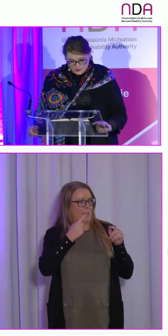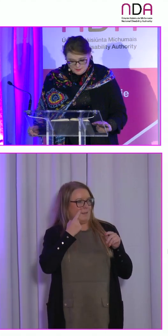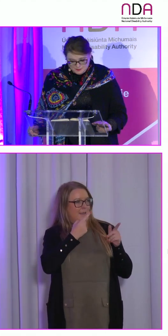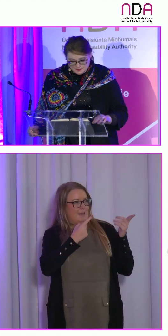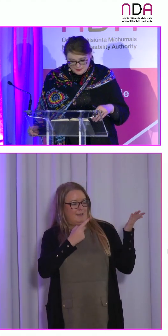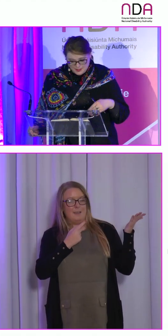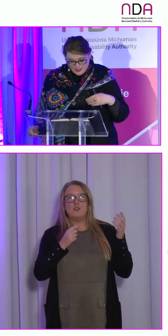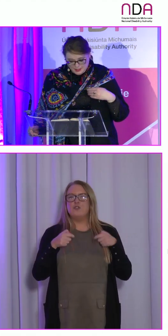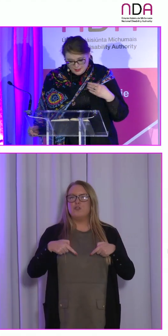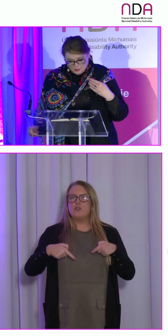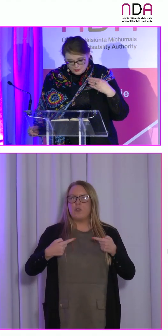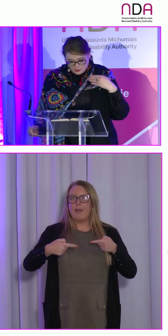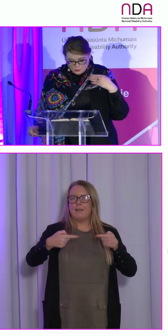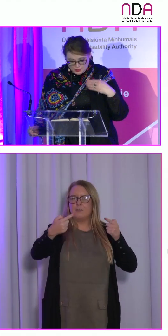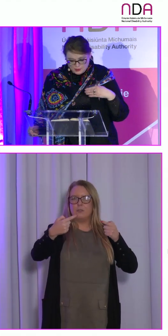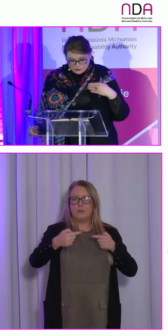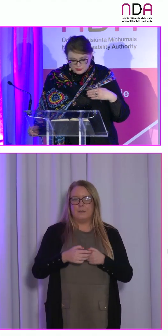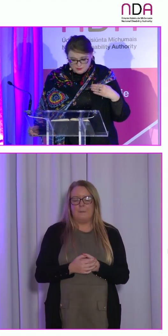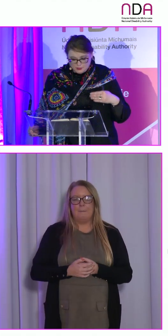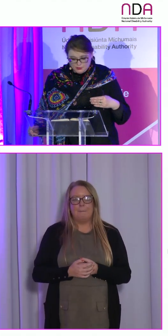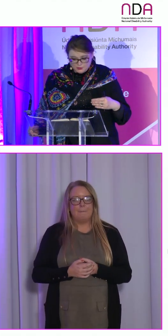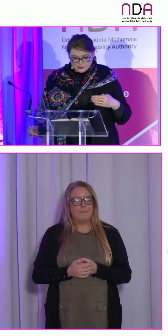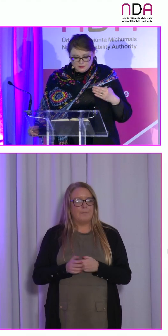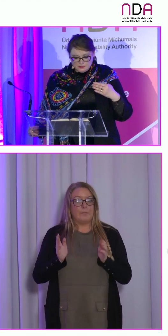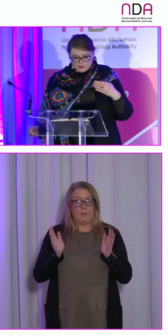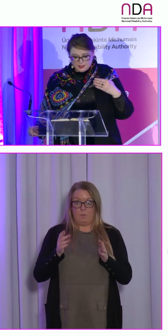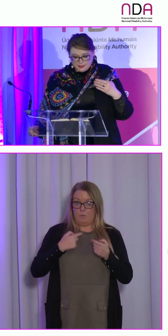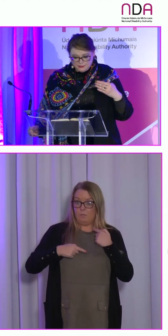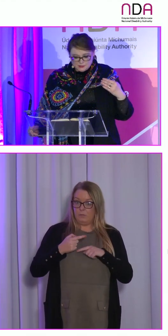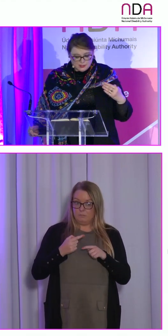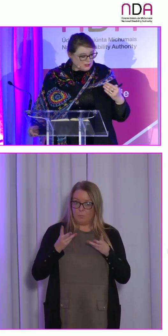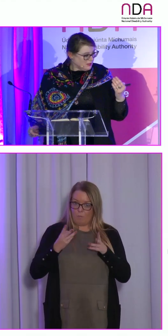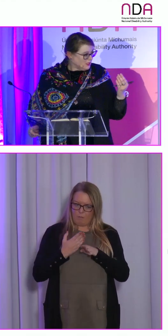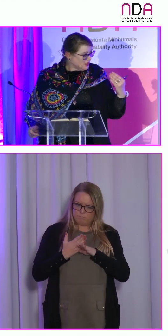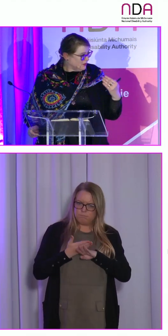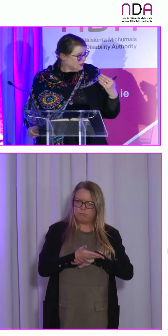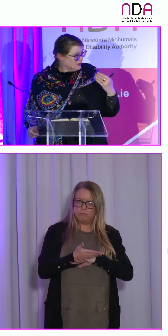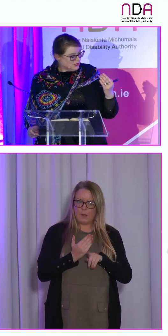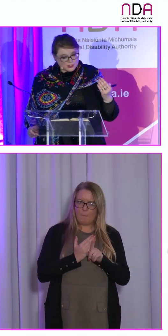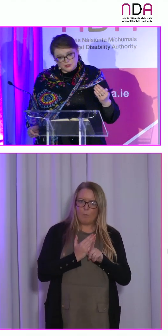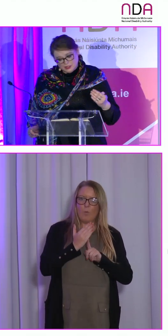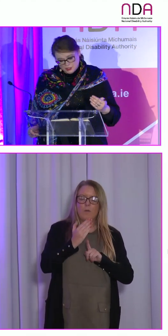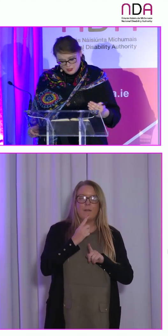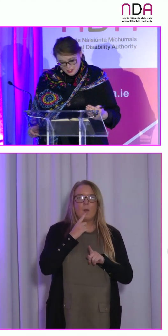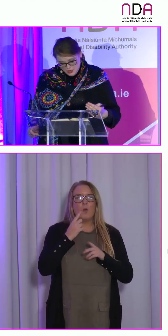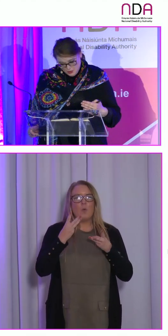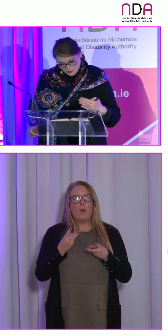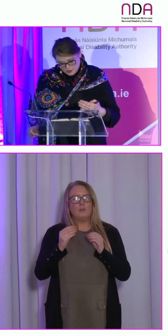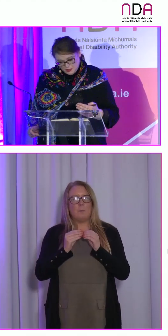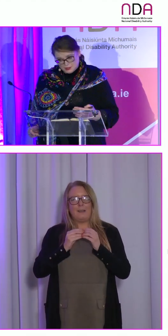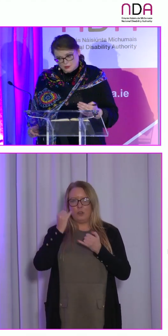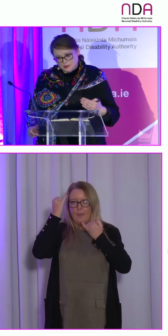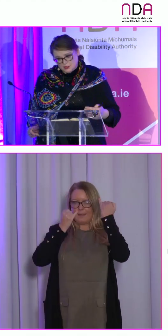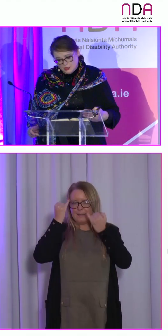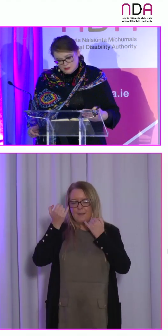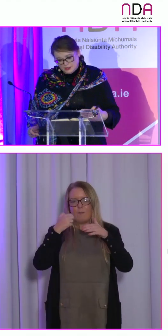there. Again, we're working towards improving those, but I have to mention the initiative under the Just Transition, which I